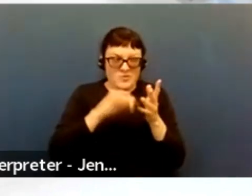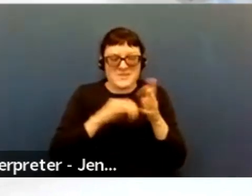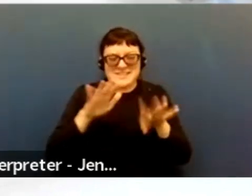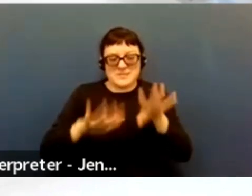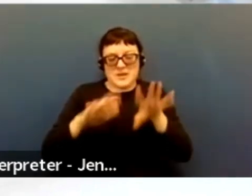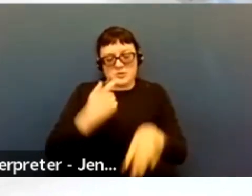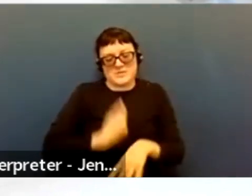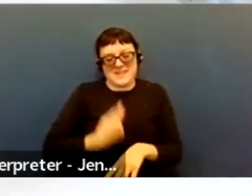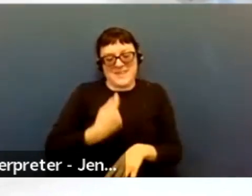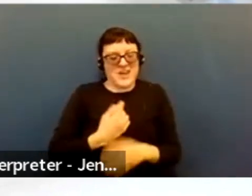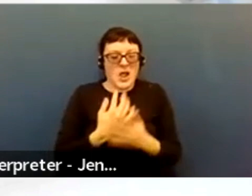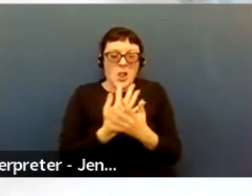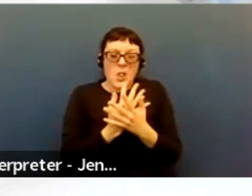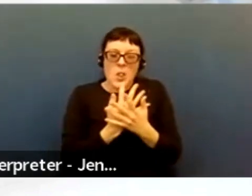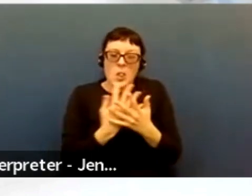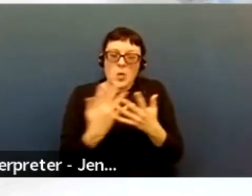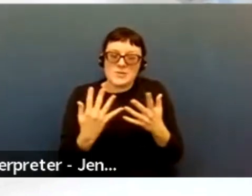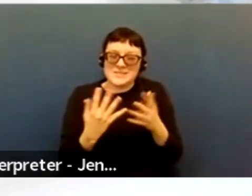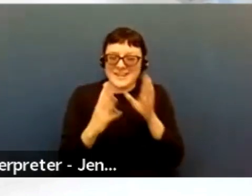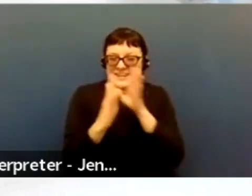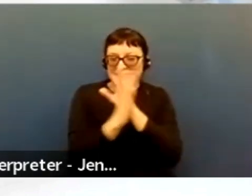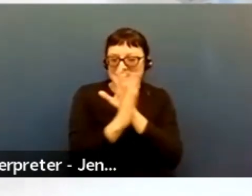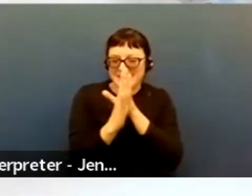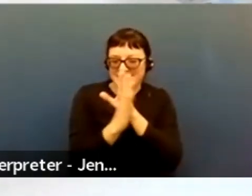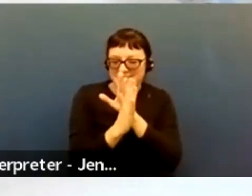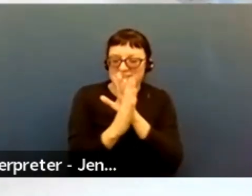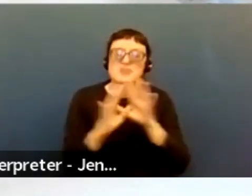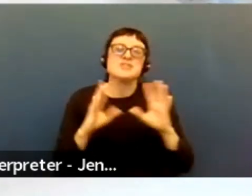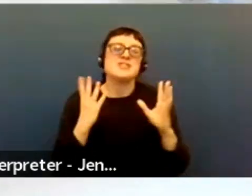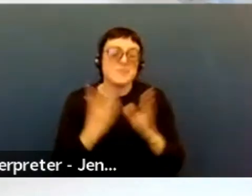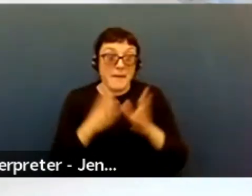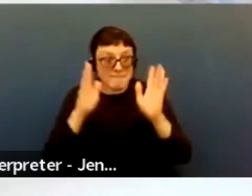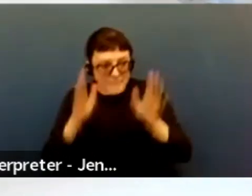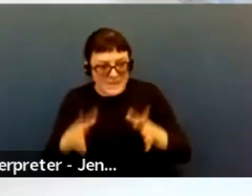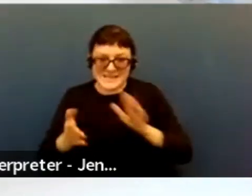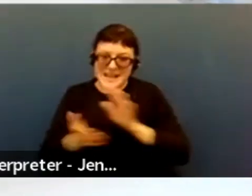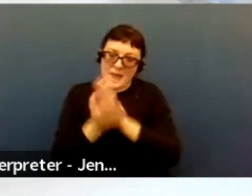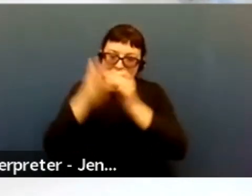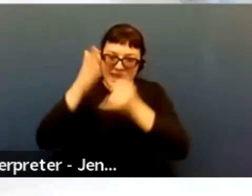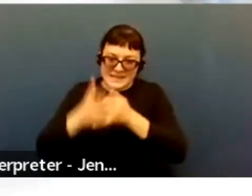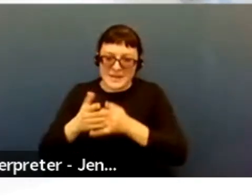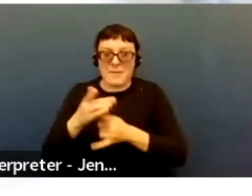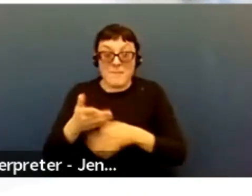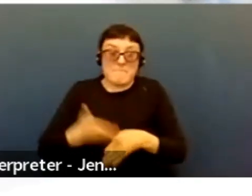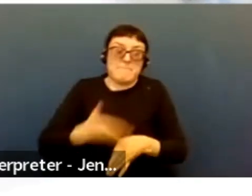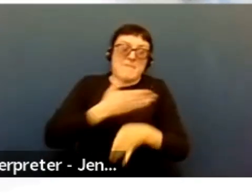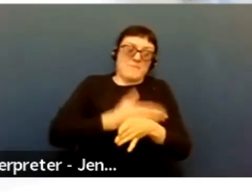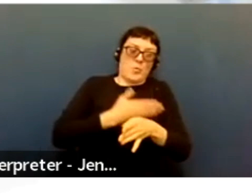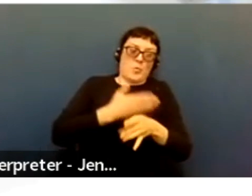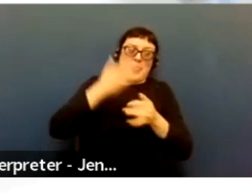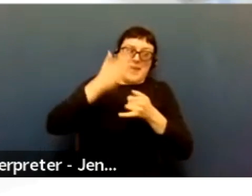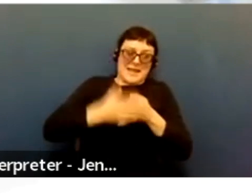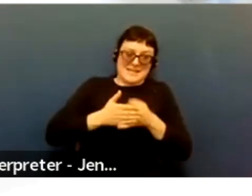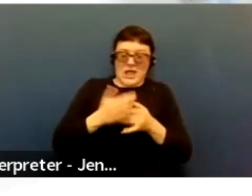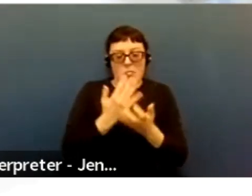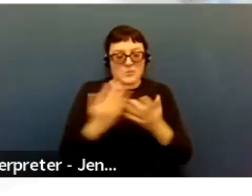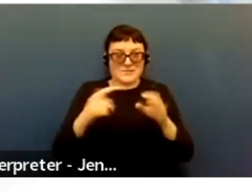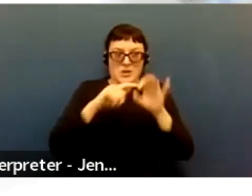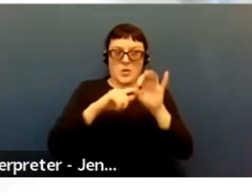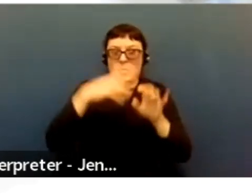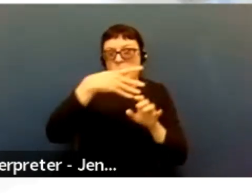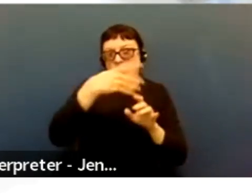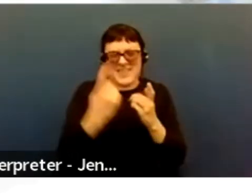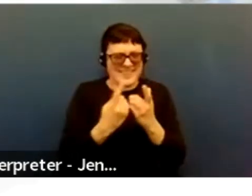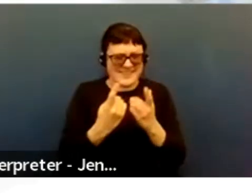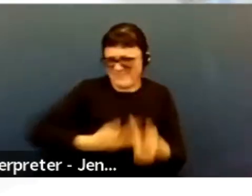very close to himself, and you know, there's a lot of coding that has to happen. So Shakespeare has to do the happy ending, but he's given us a lot of